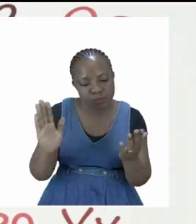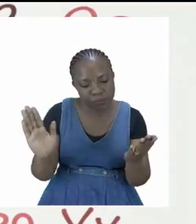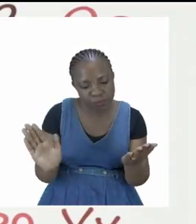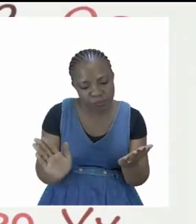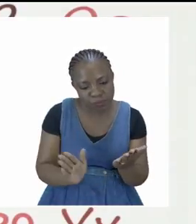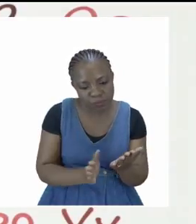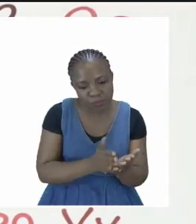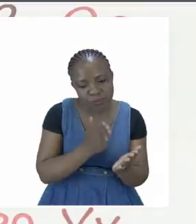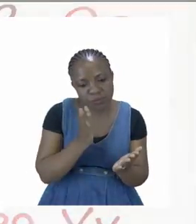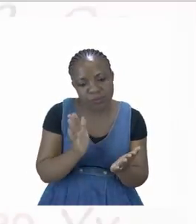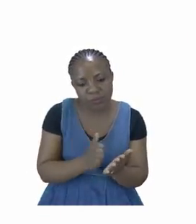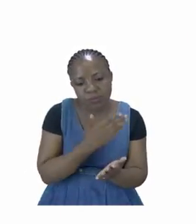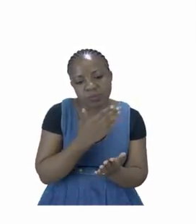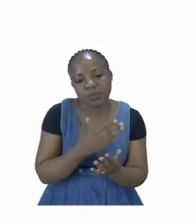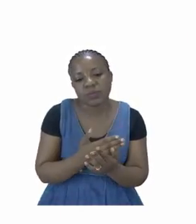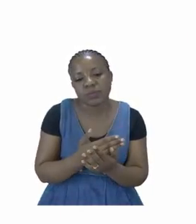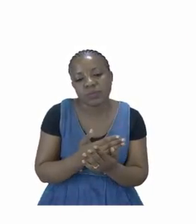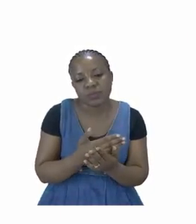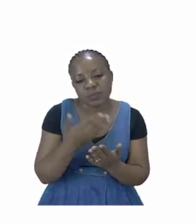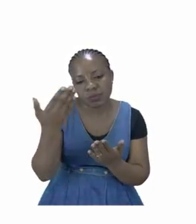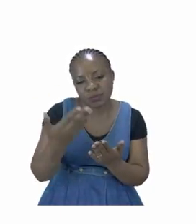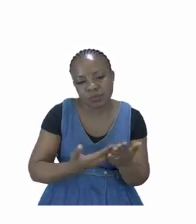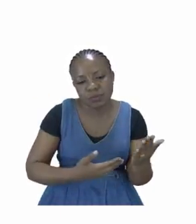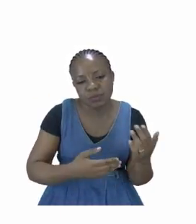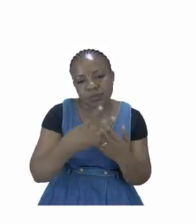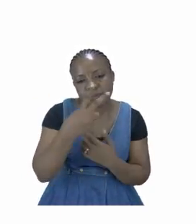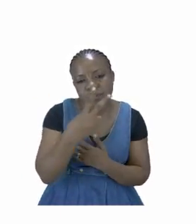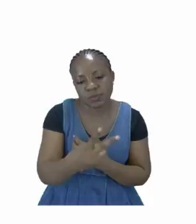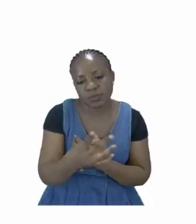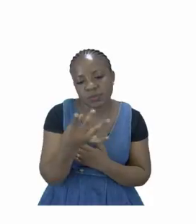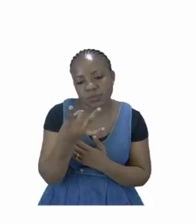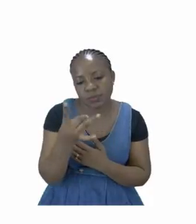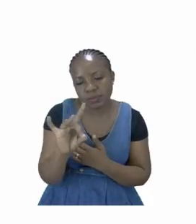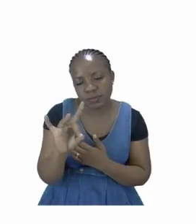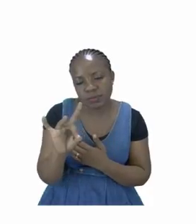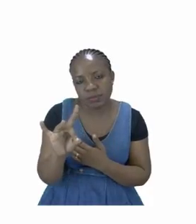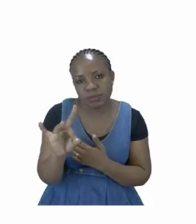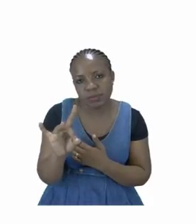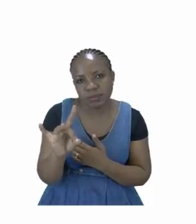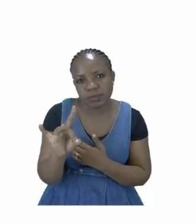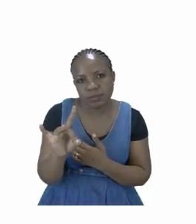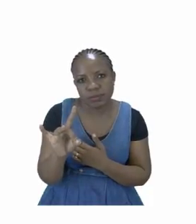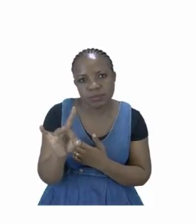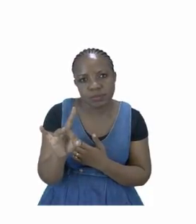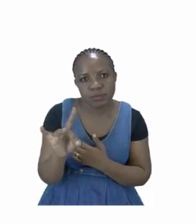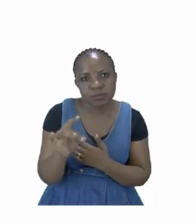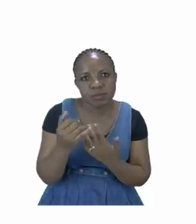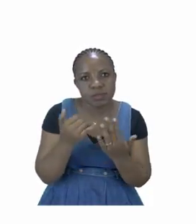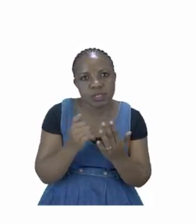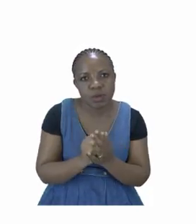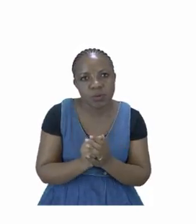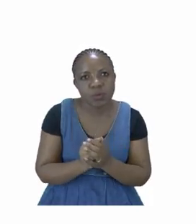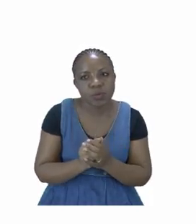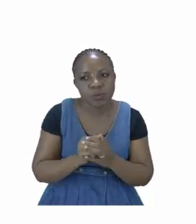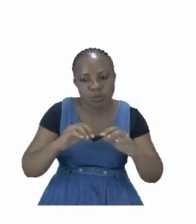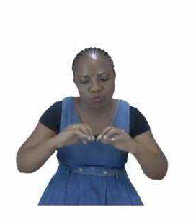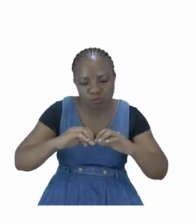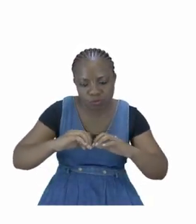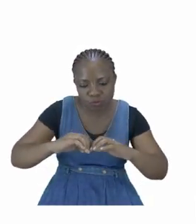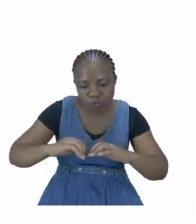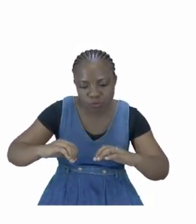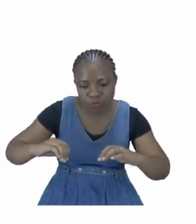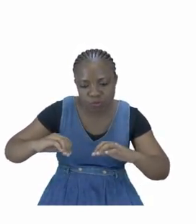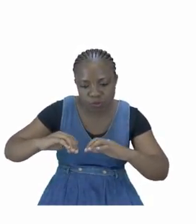page 28. On page 28, we are decomposing. And when